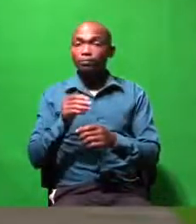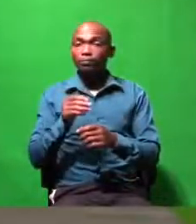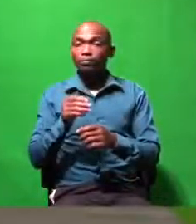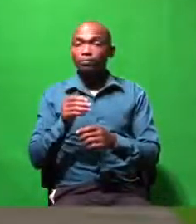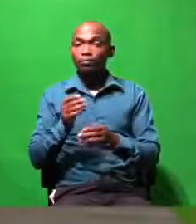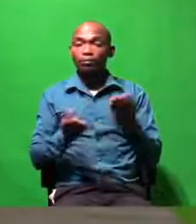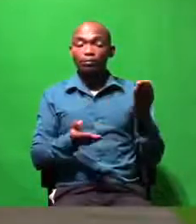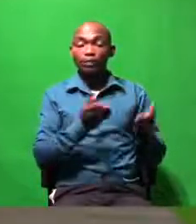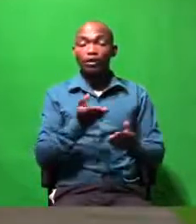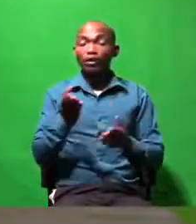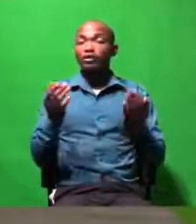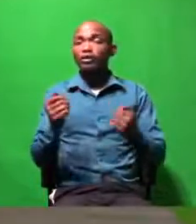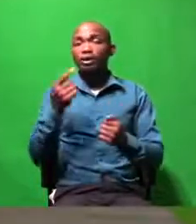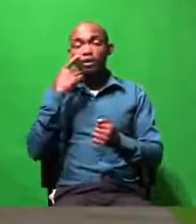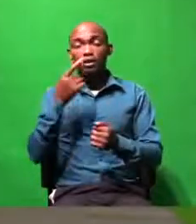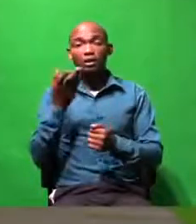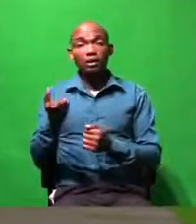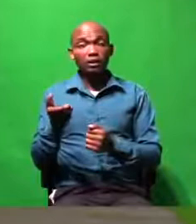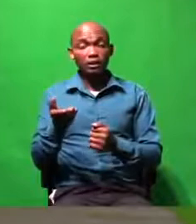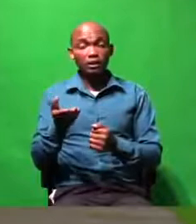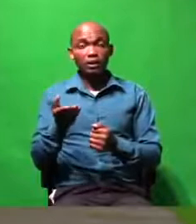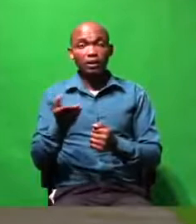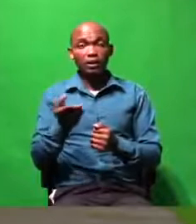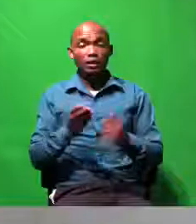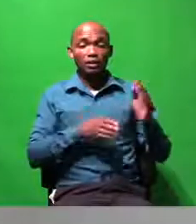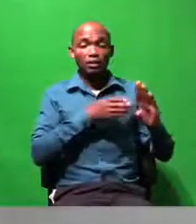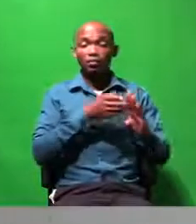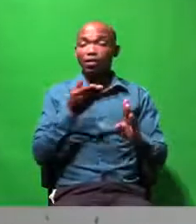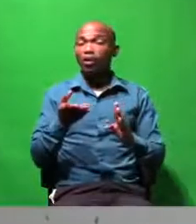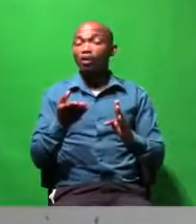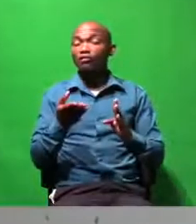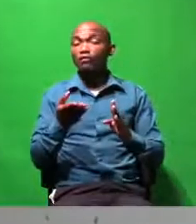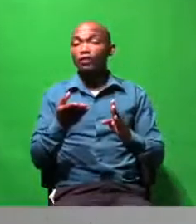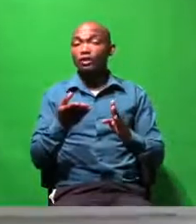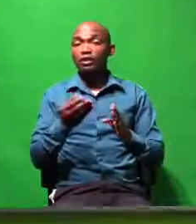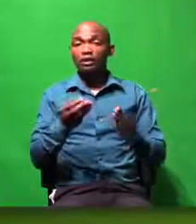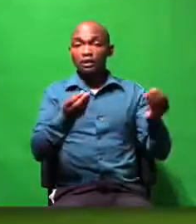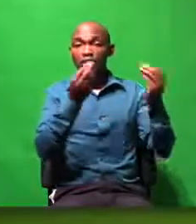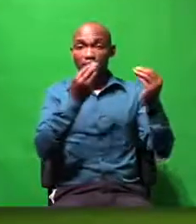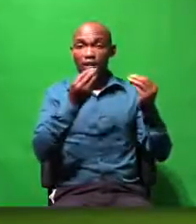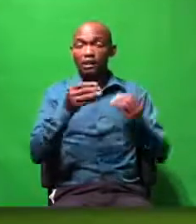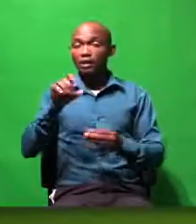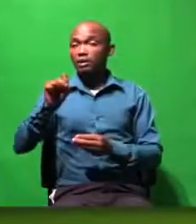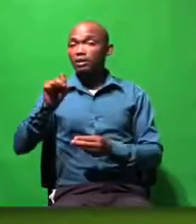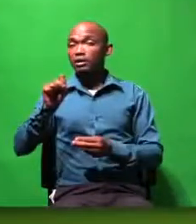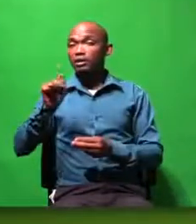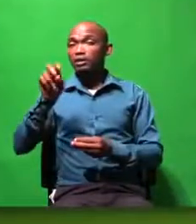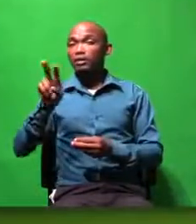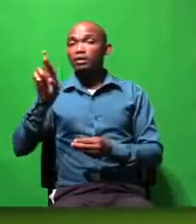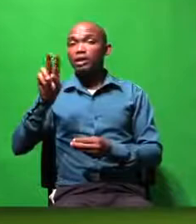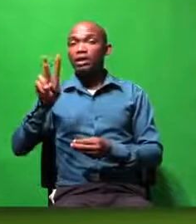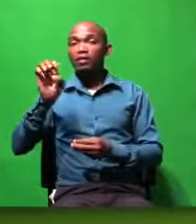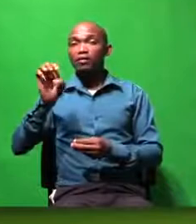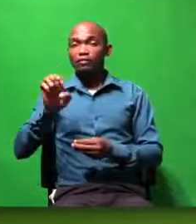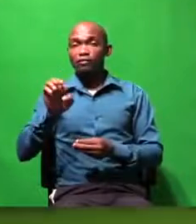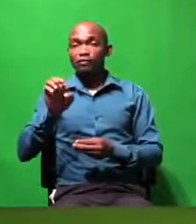here when we look, we can say this is a major purpose of studying survey in our level, and the other level